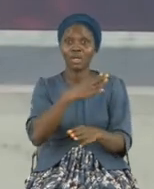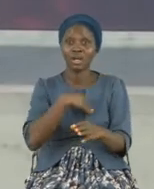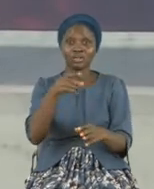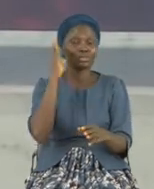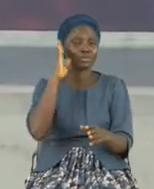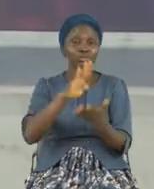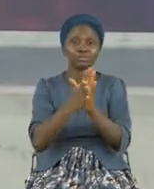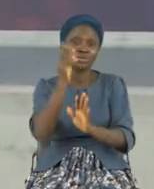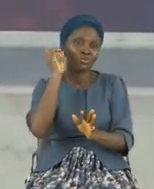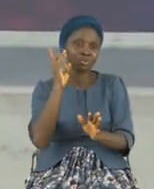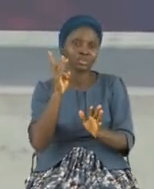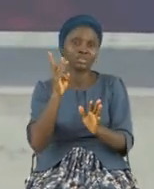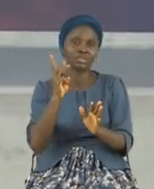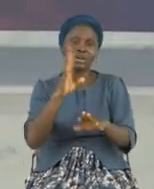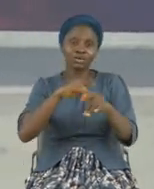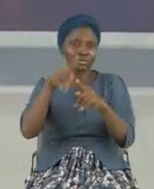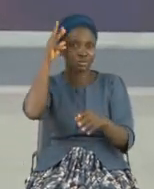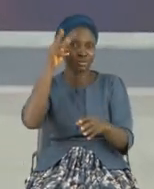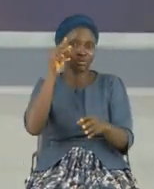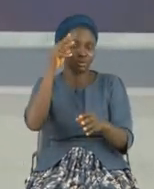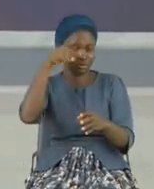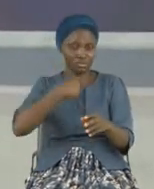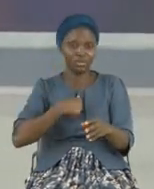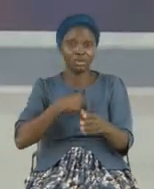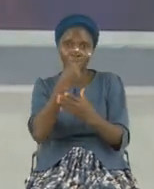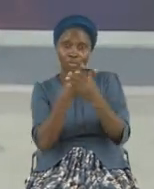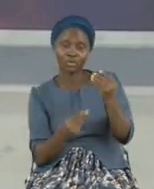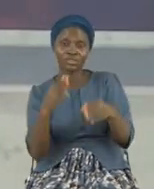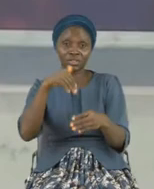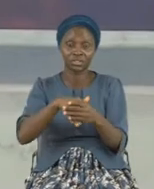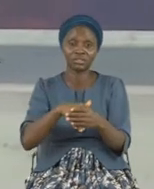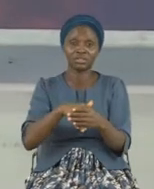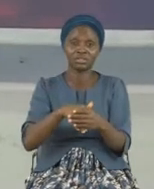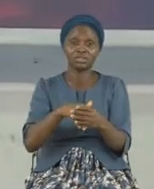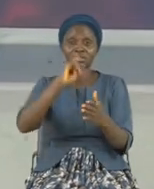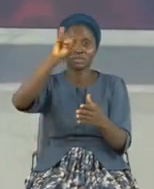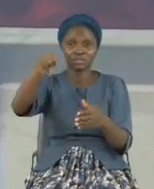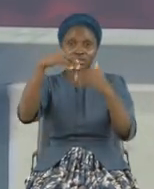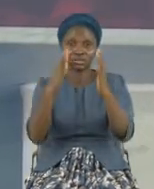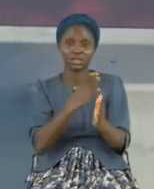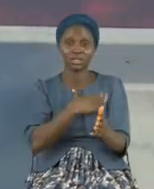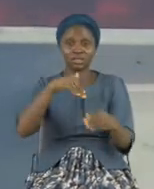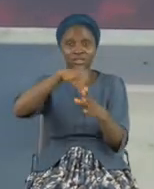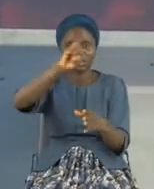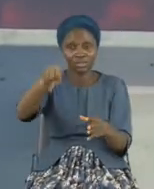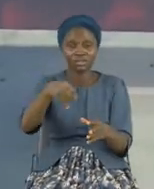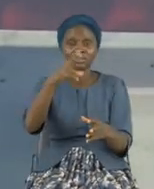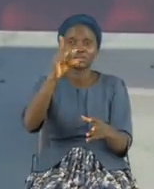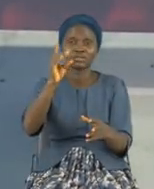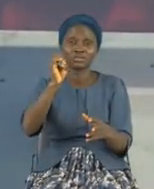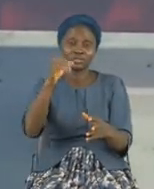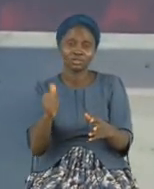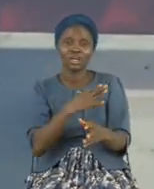unto me, both in Jerusalem and in Judea and in Samaria, to the uttermost part of the